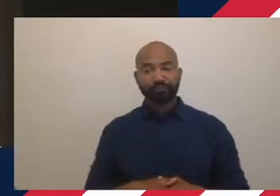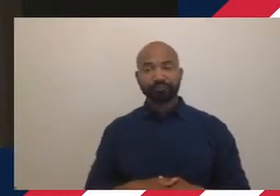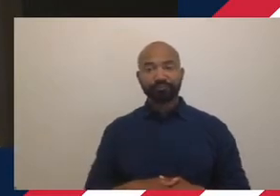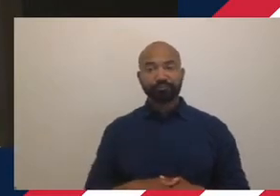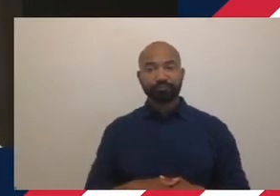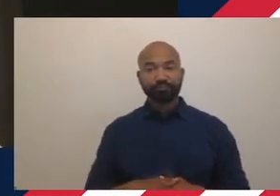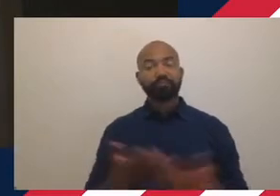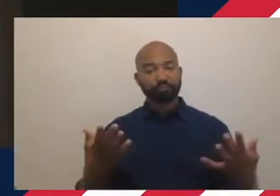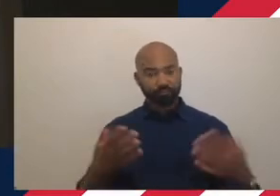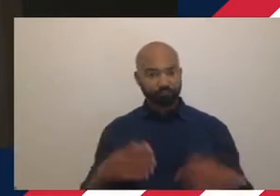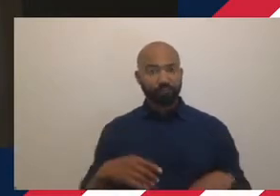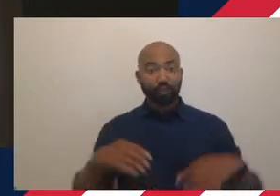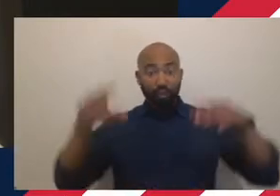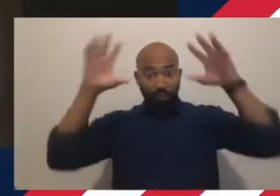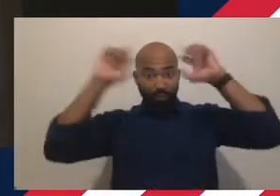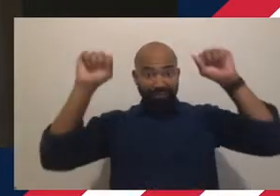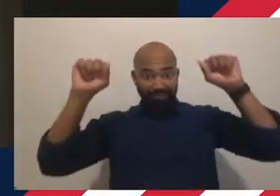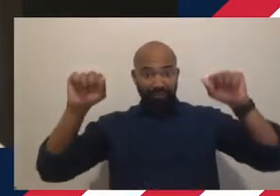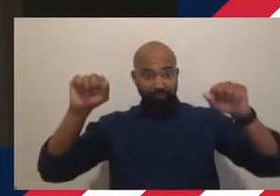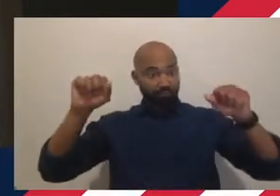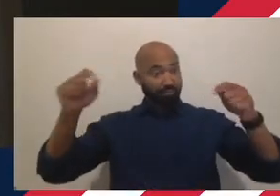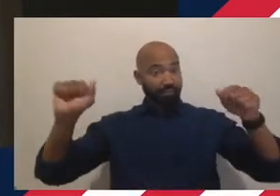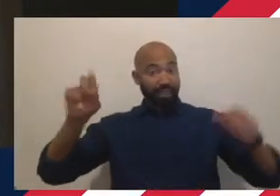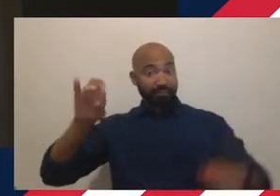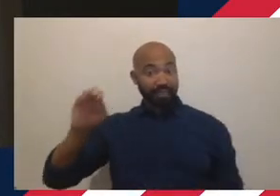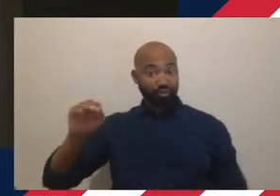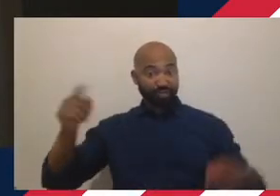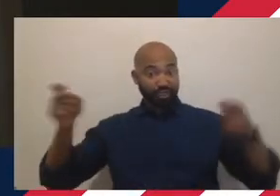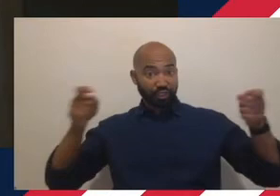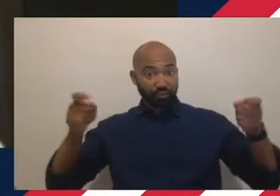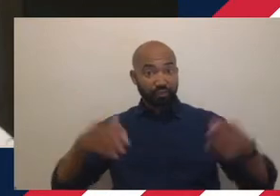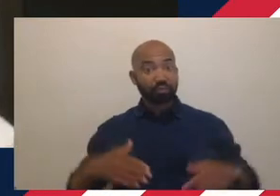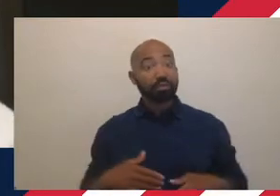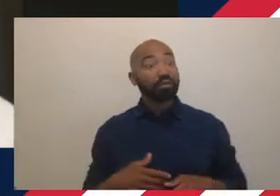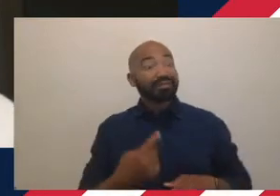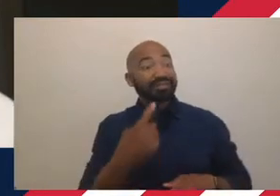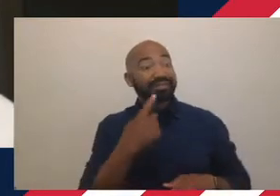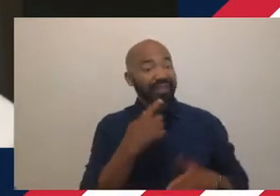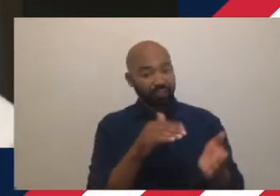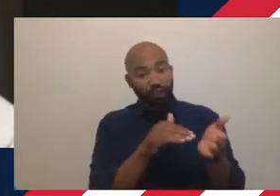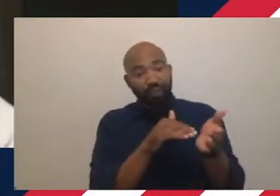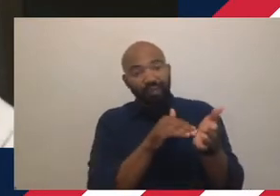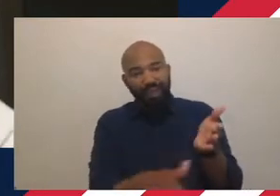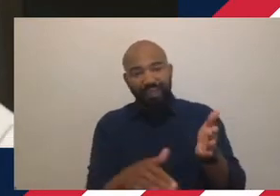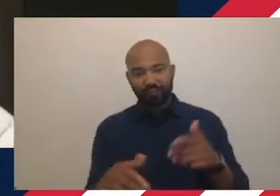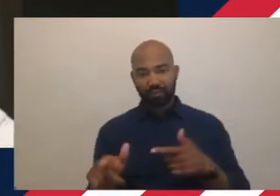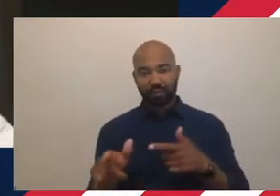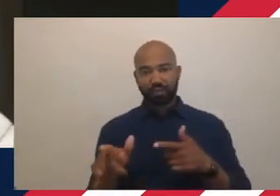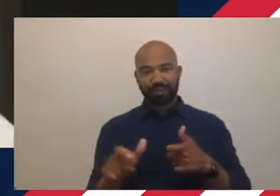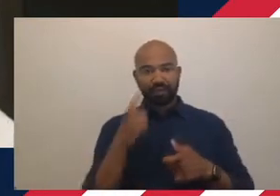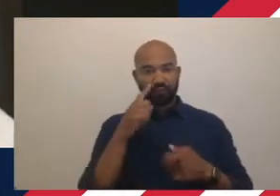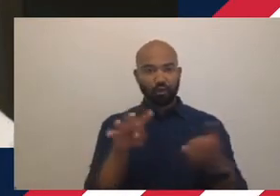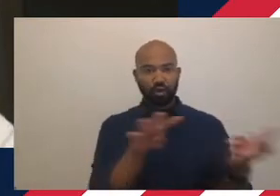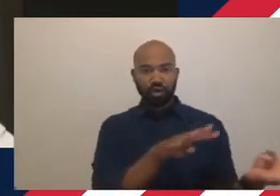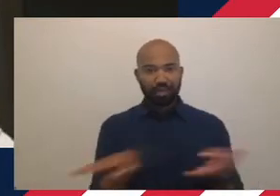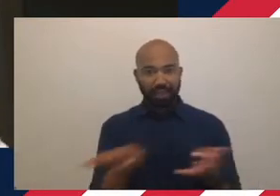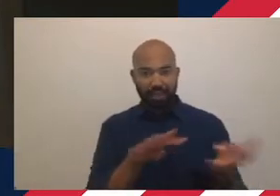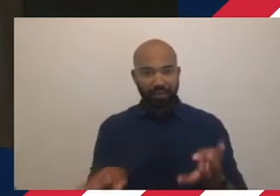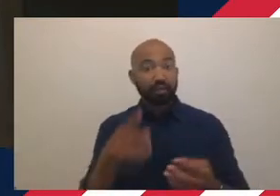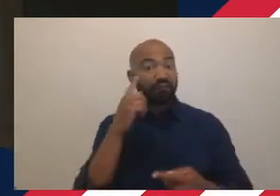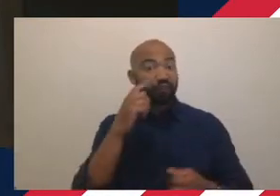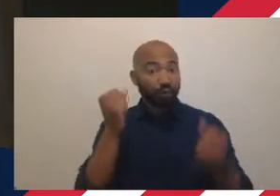administration has actually waived the line speed for many